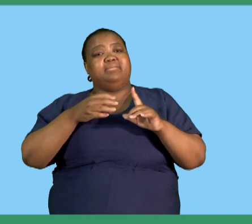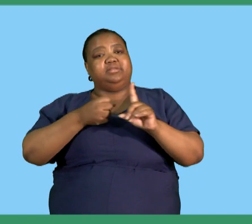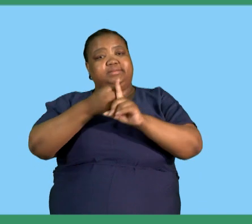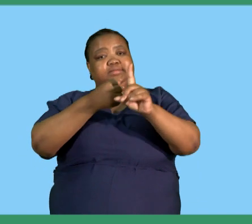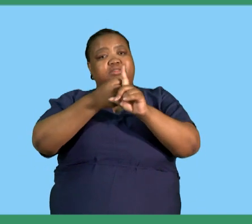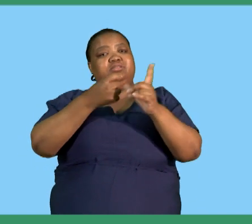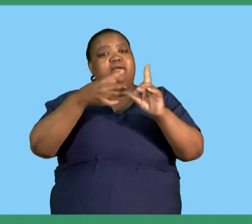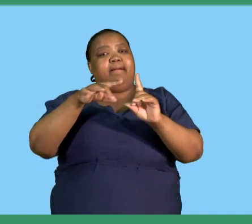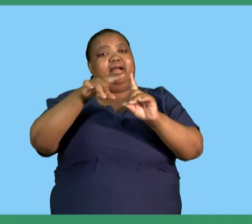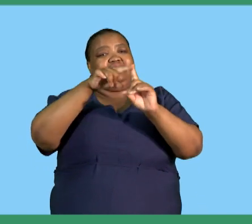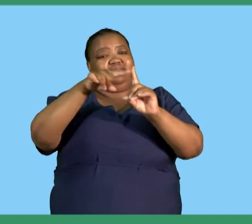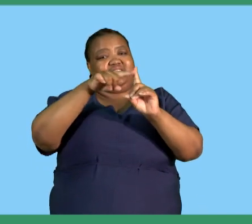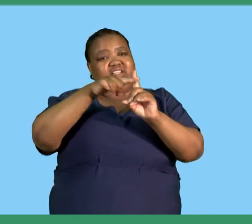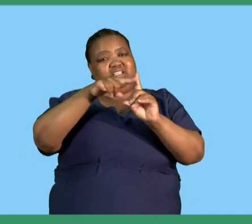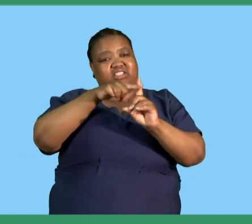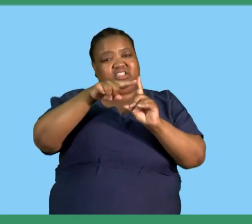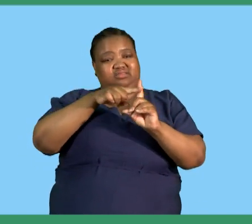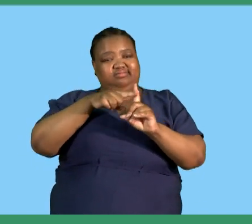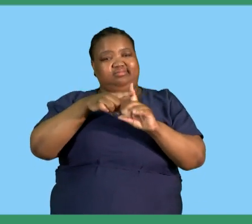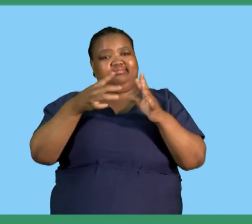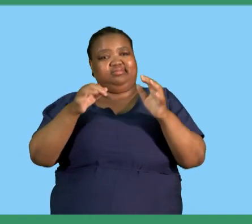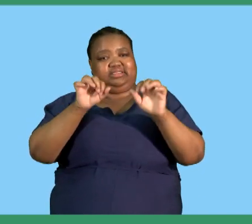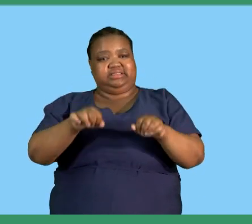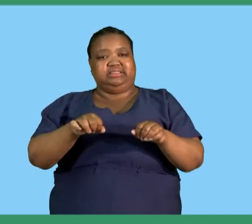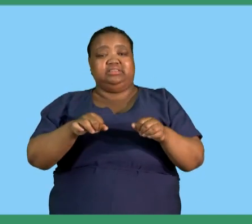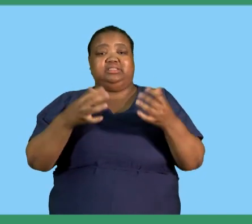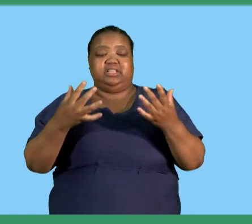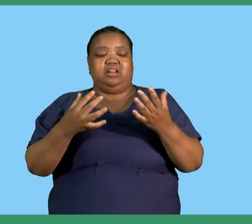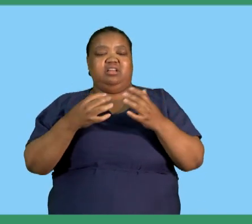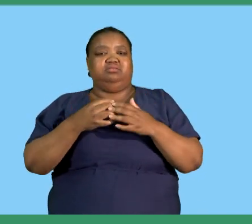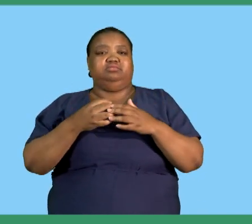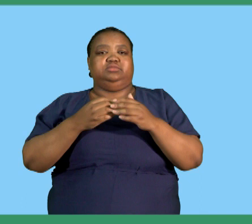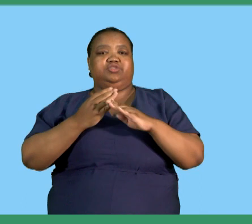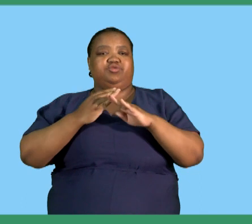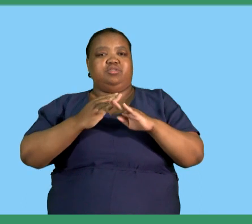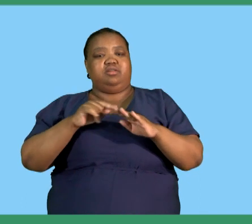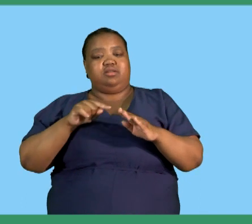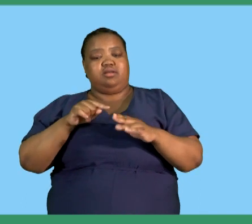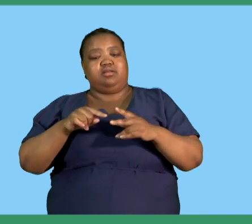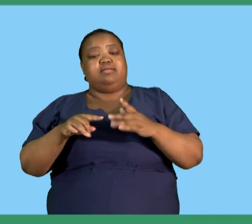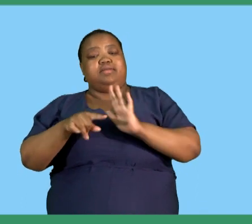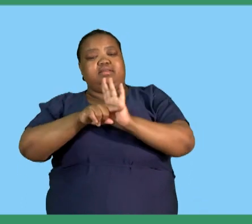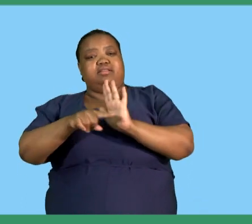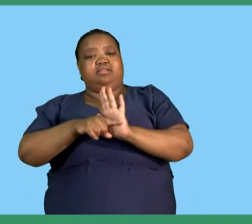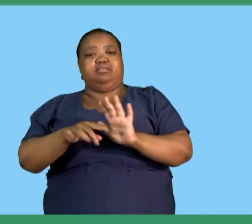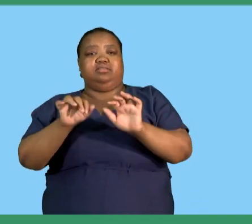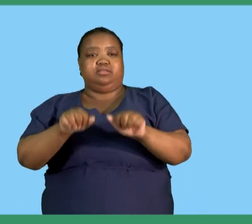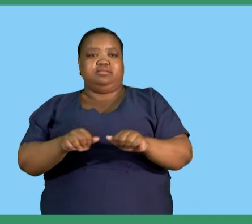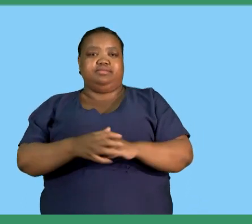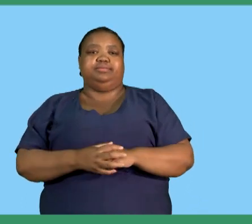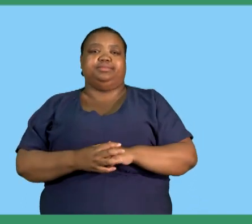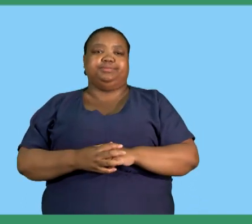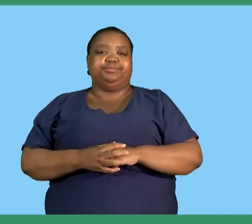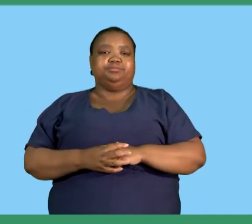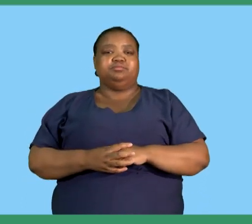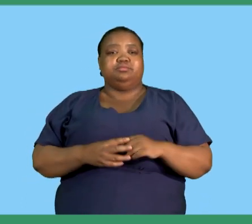are the advantages, whereas restraining forces are the disadvantages of the challenge. Right, so what you're going